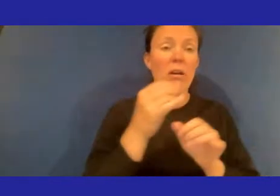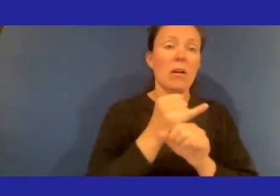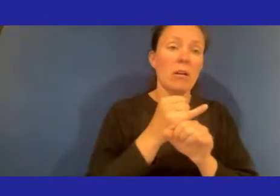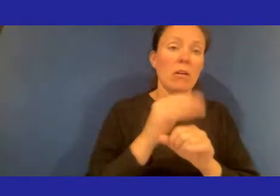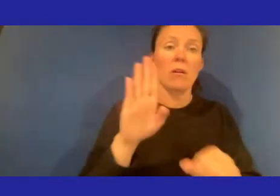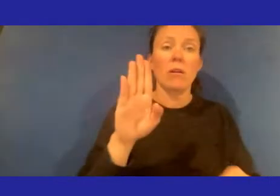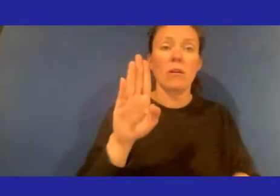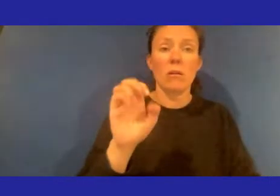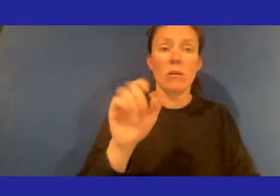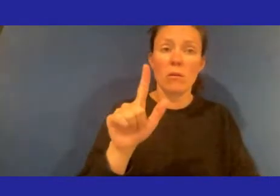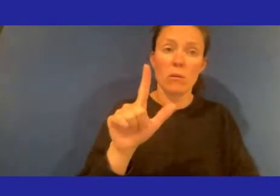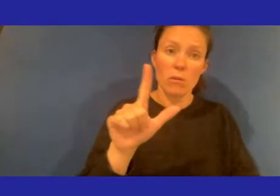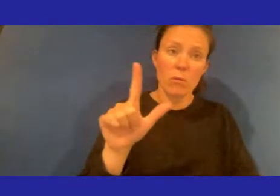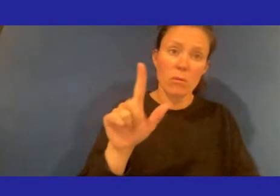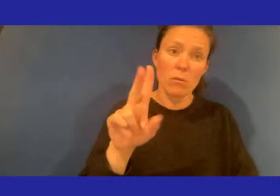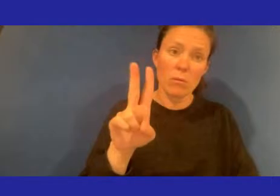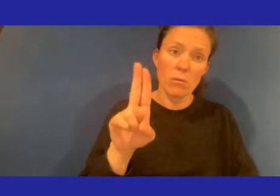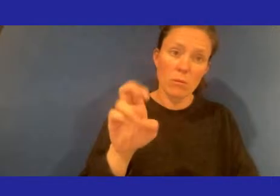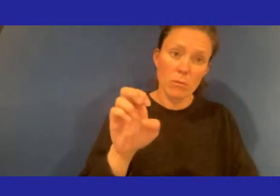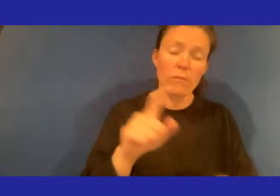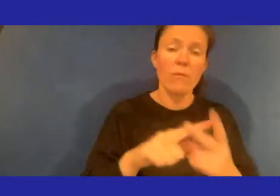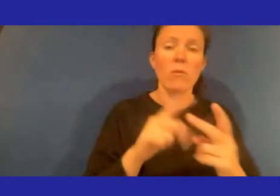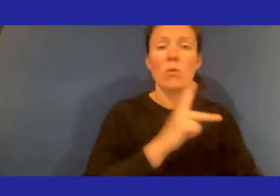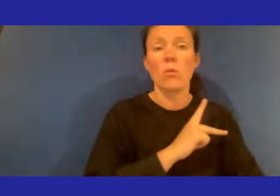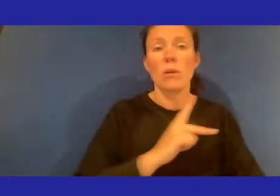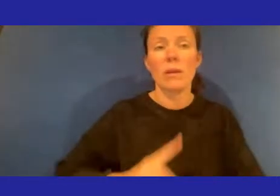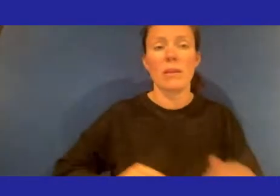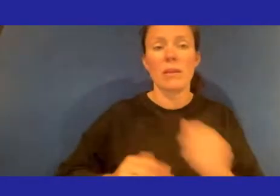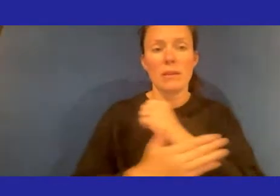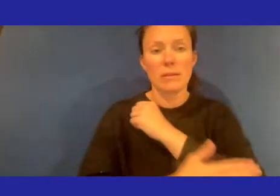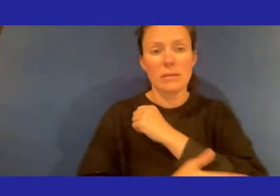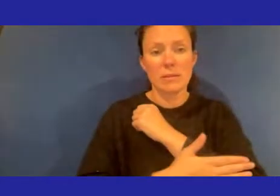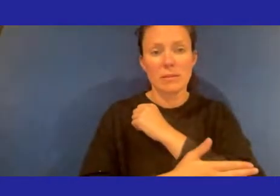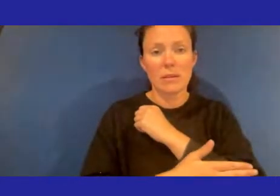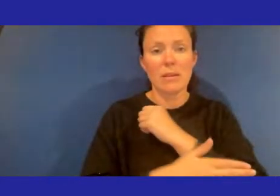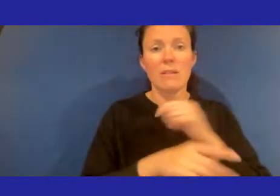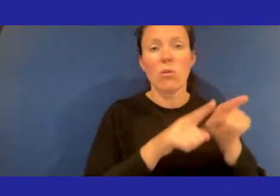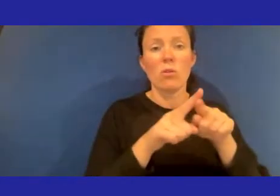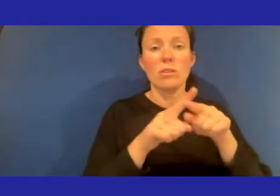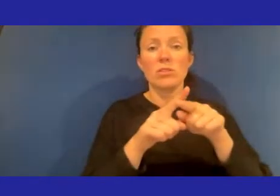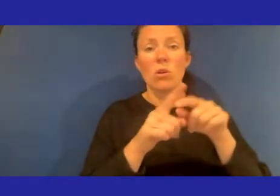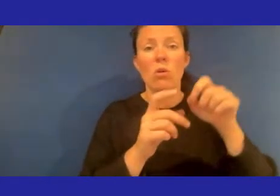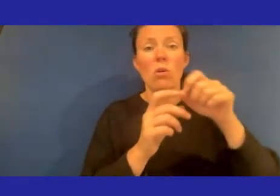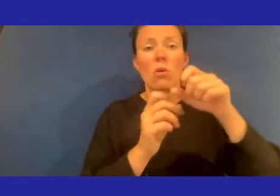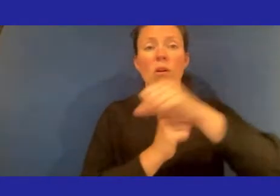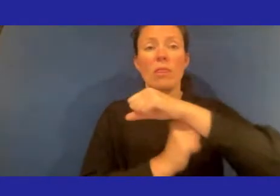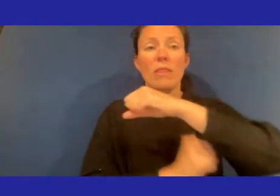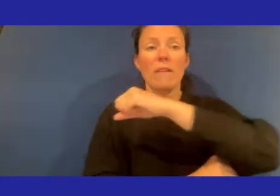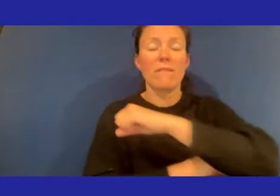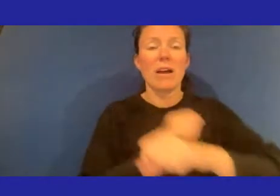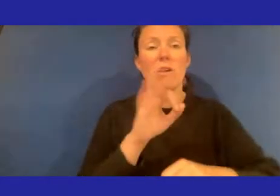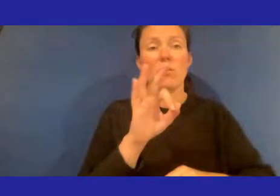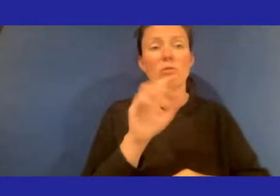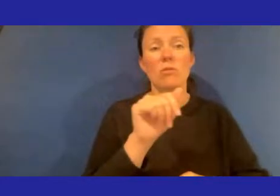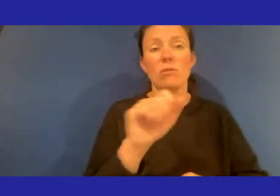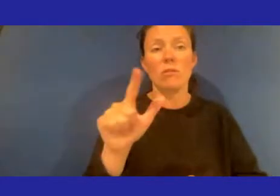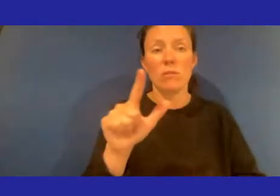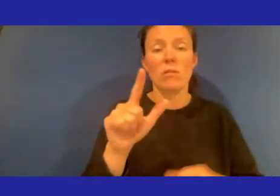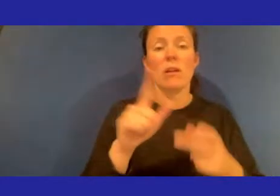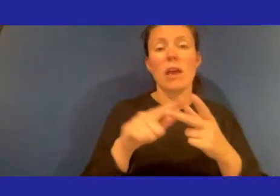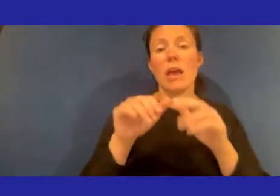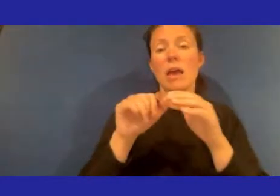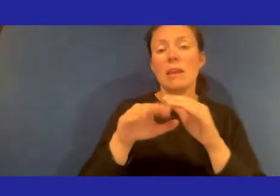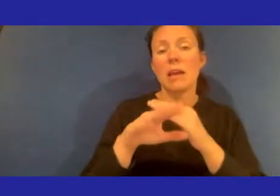Elmhurst, Kings County. We also had the founder of American Sign Language and the Director of Language Access and Support